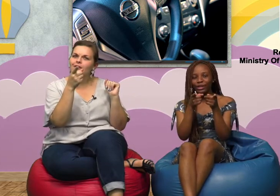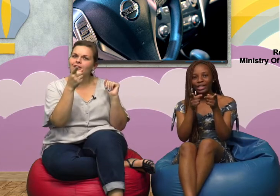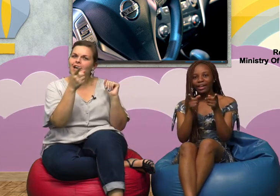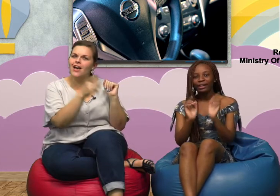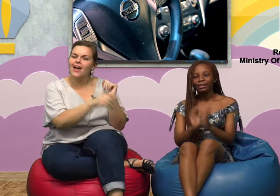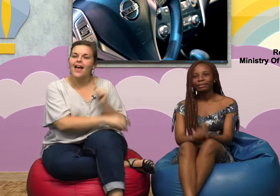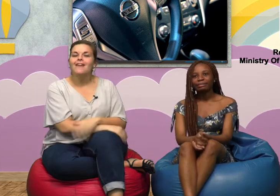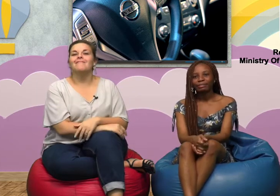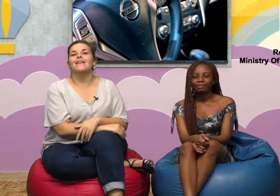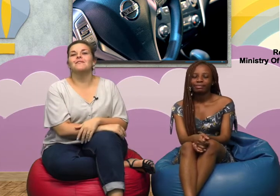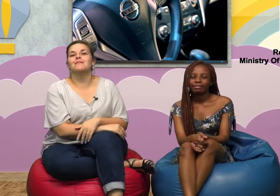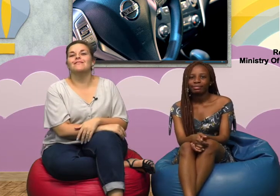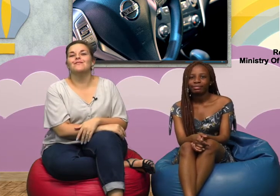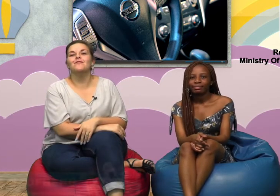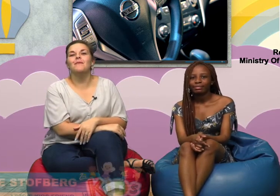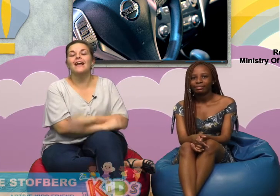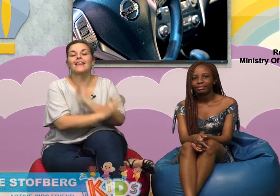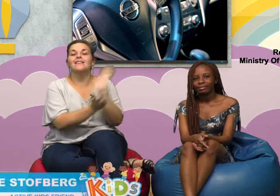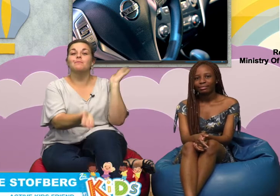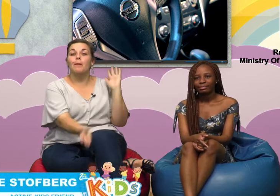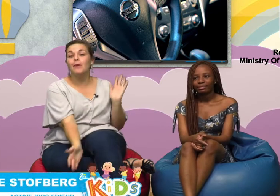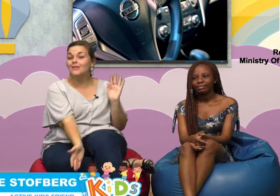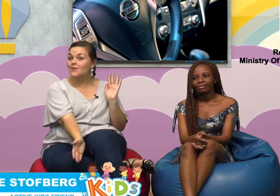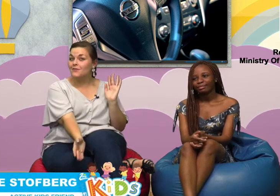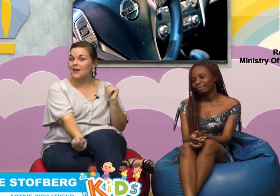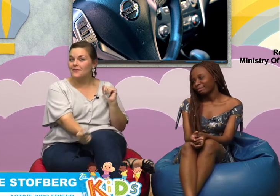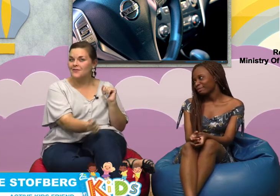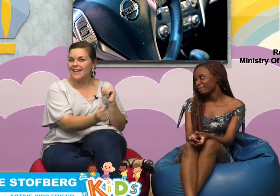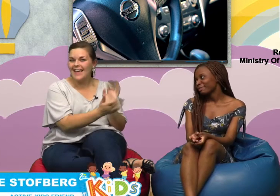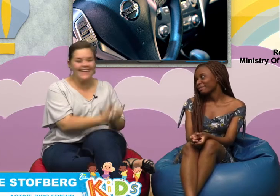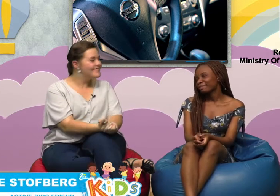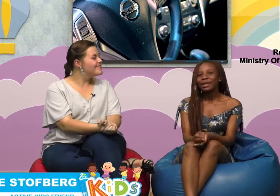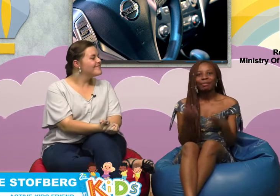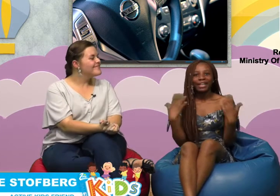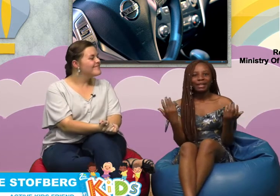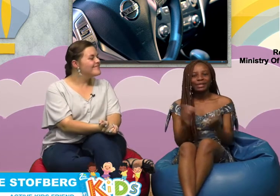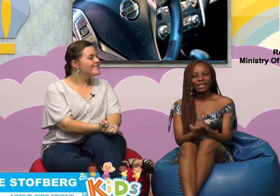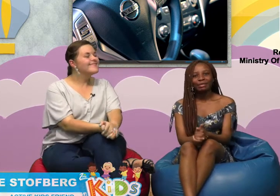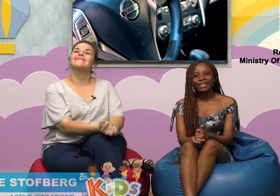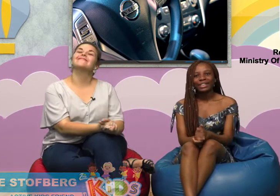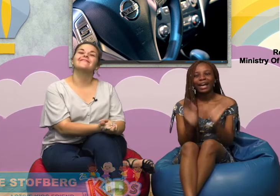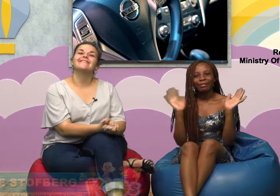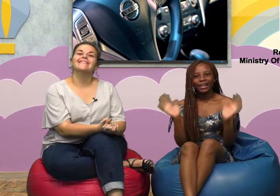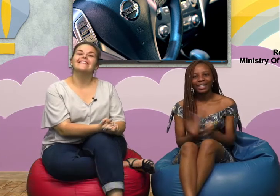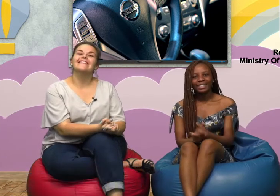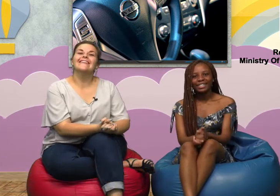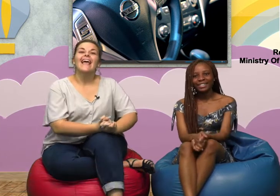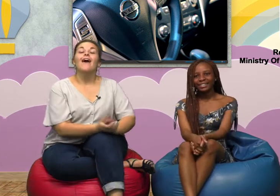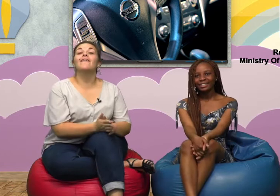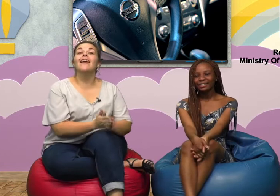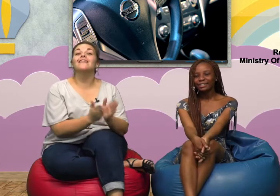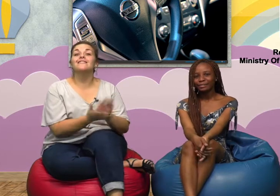future! My name is Mariselle Stofbar and this is my beautiful friend for today. My name is Ndamoona. Hi friends!